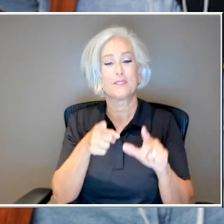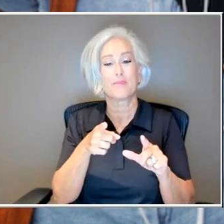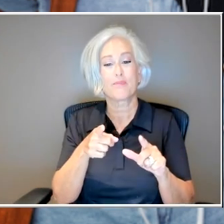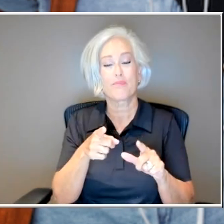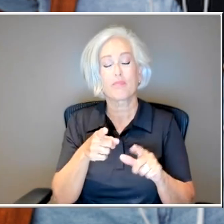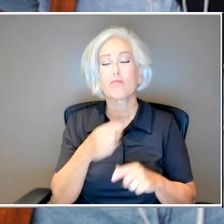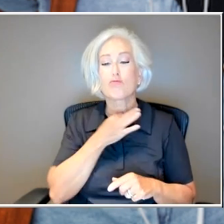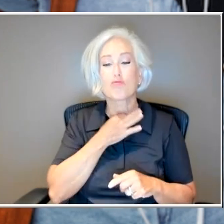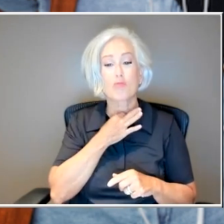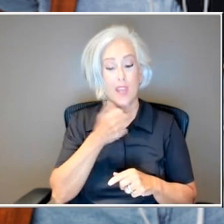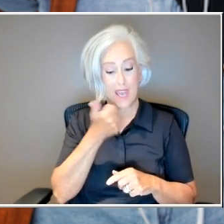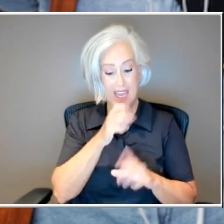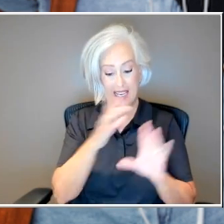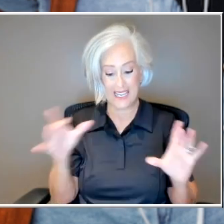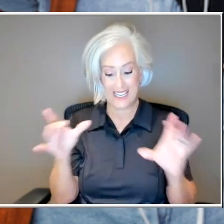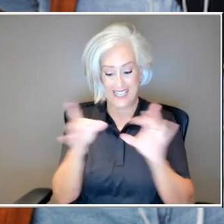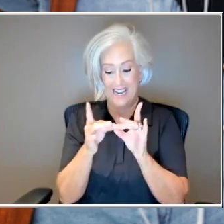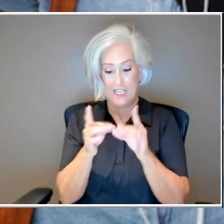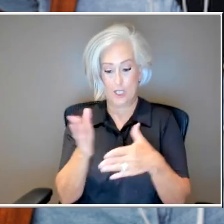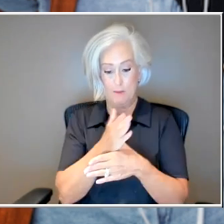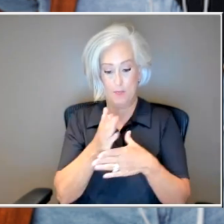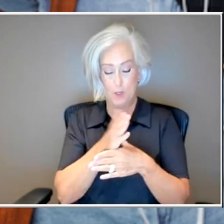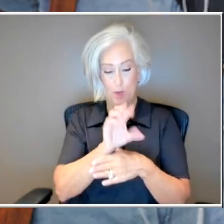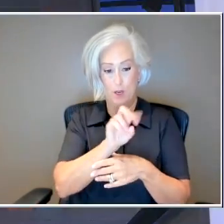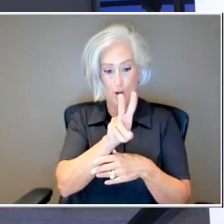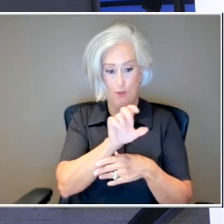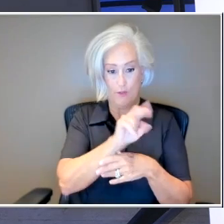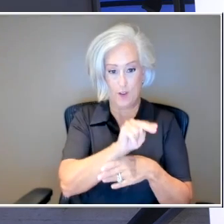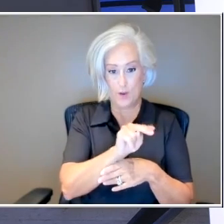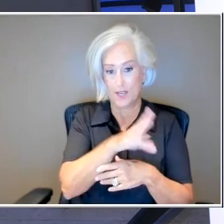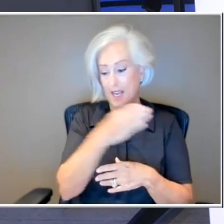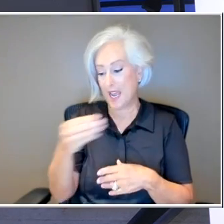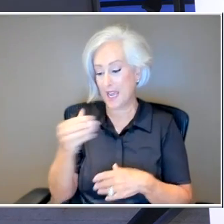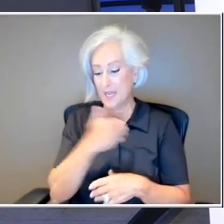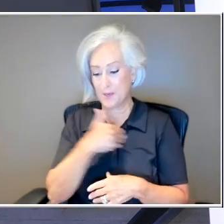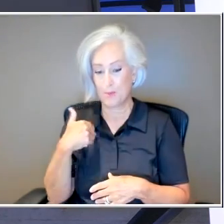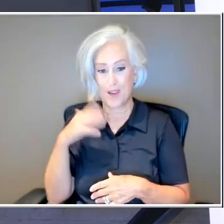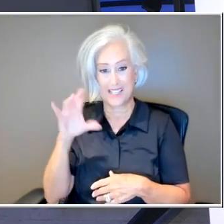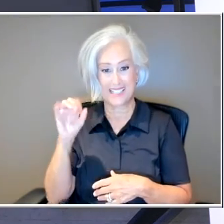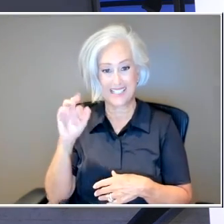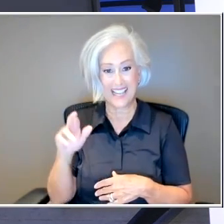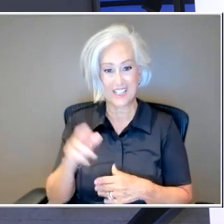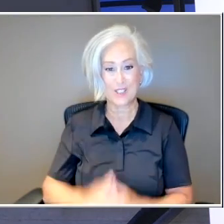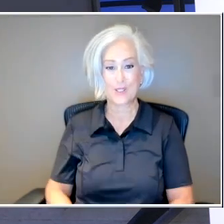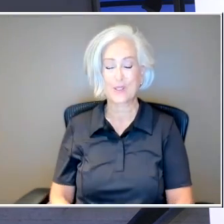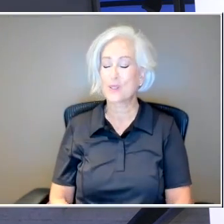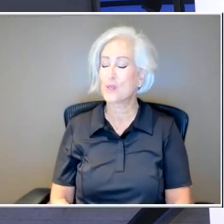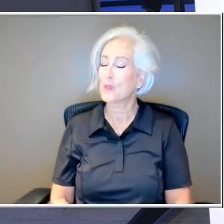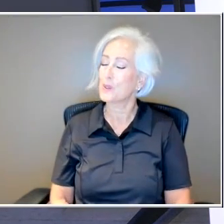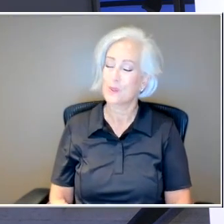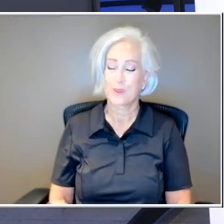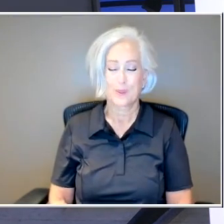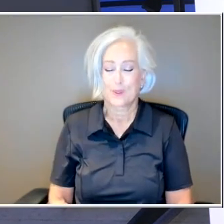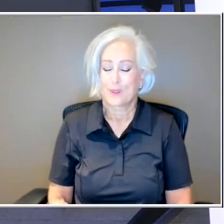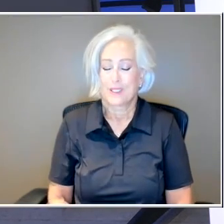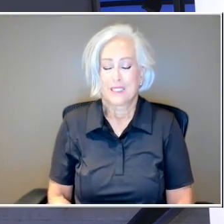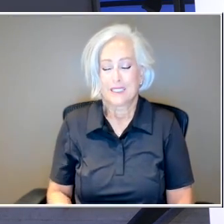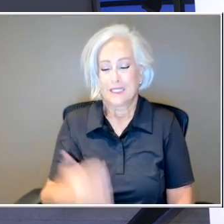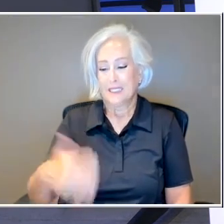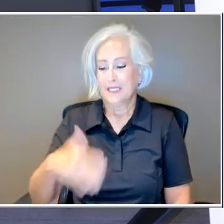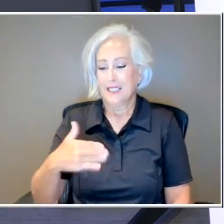connection between the ovarian cancer and the breast cancer? This is like, for me, the